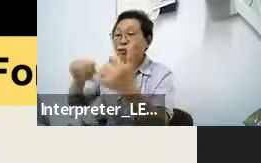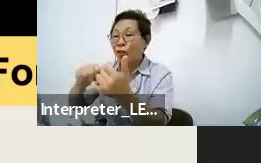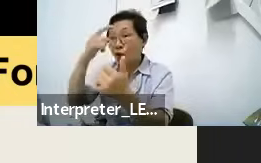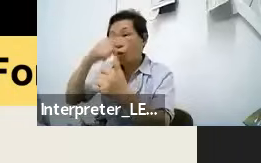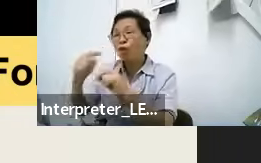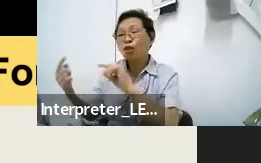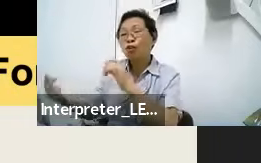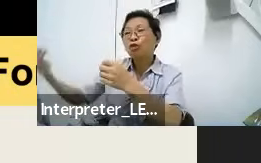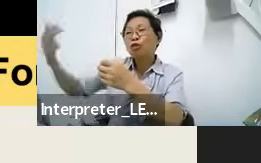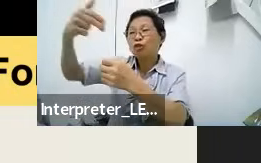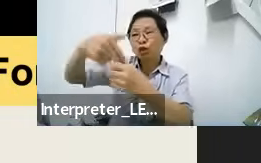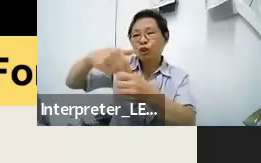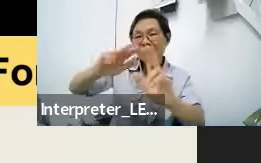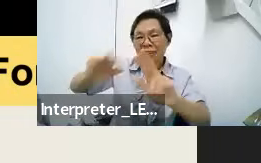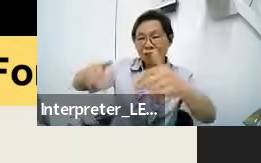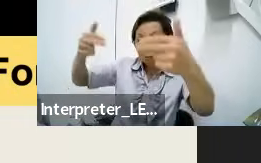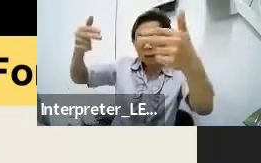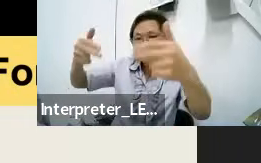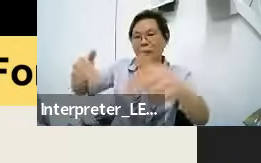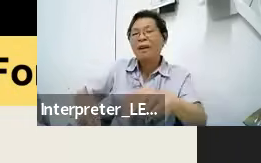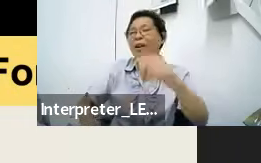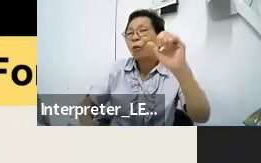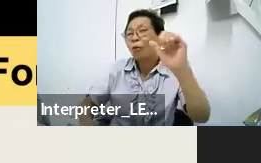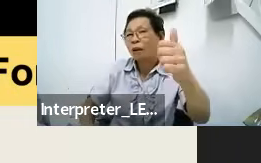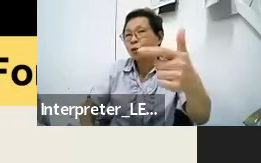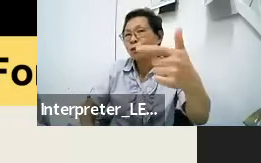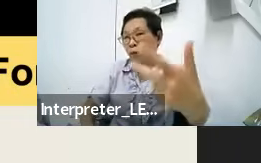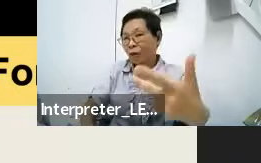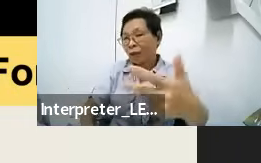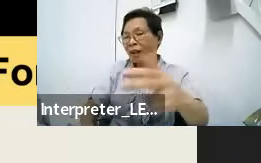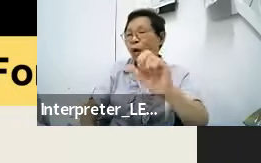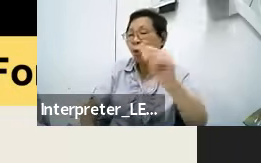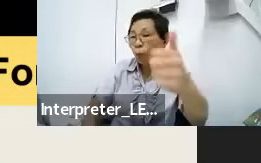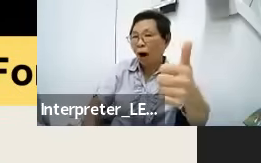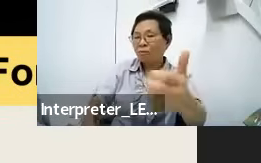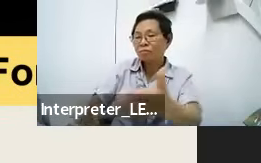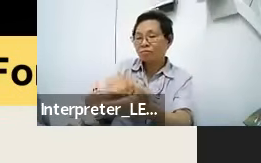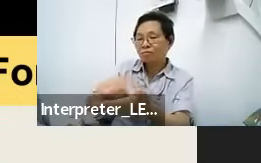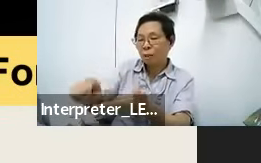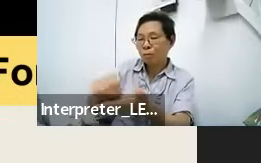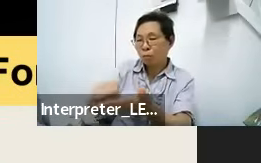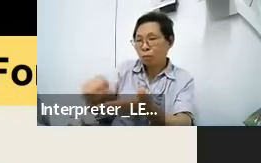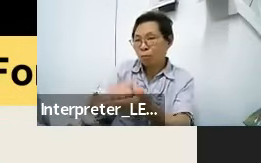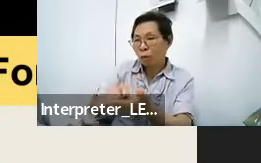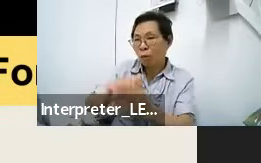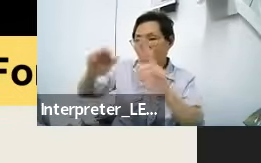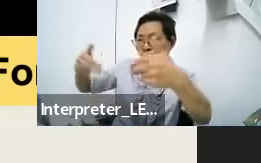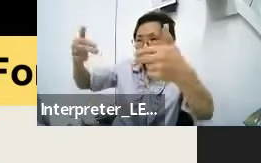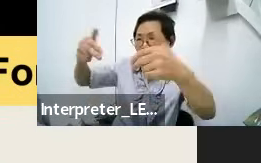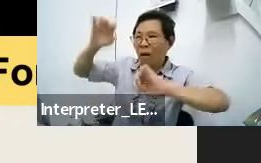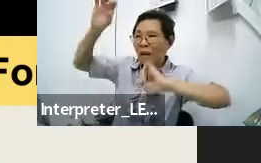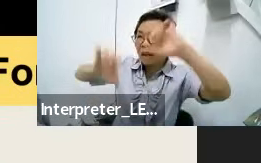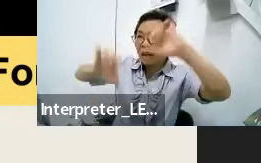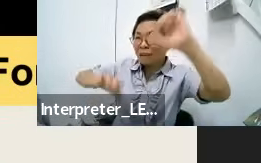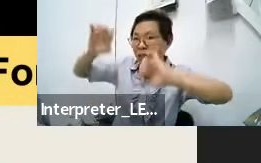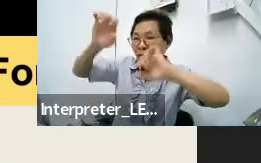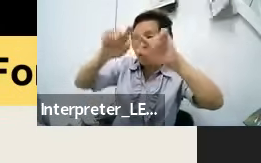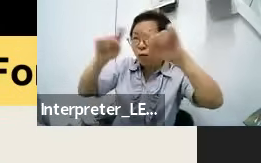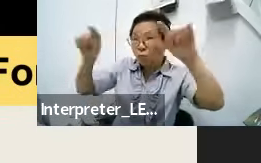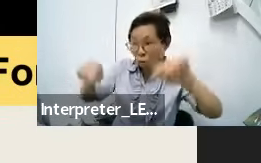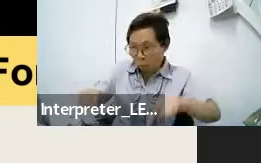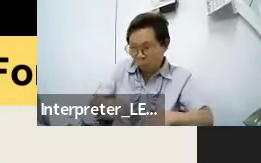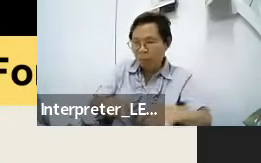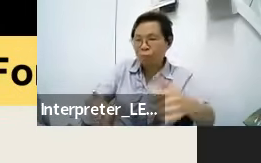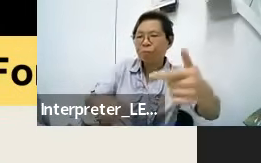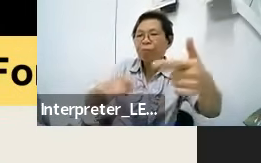to this webinar. 3 things. 1, please complete the webinar evaluation form.